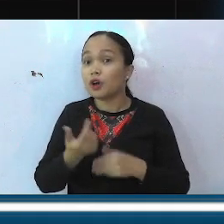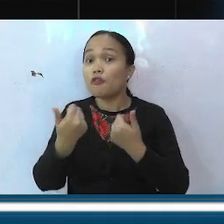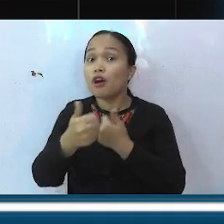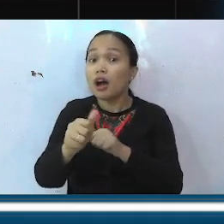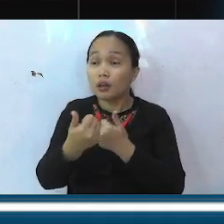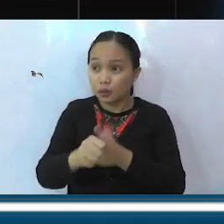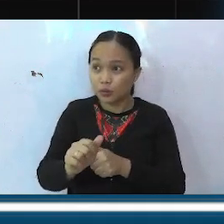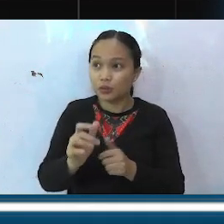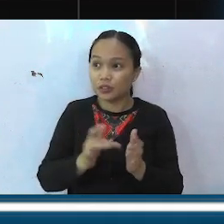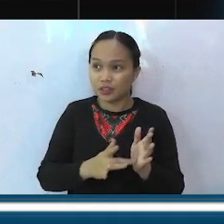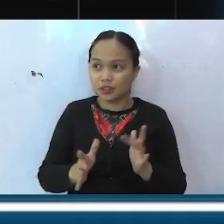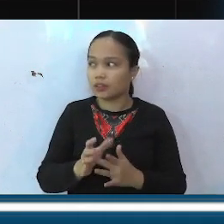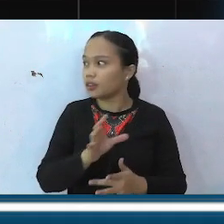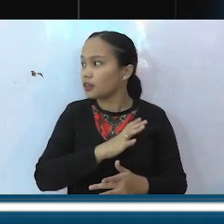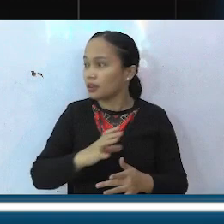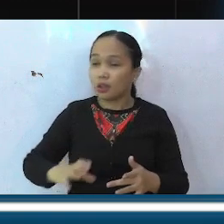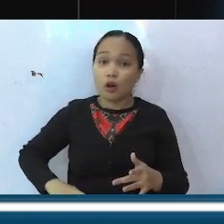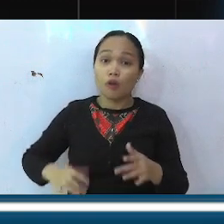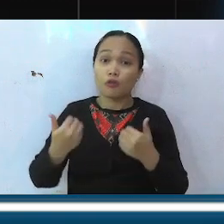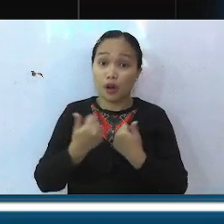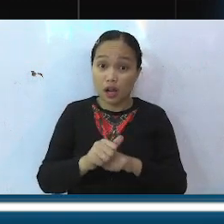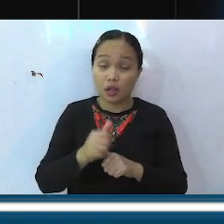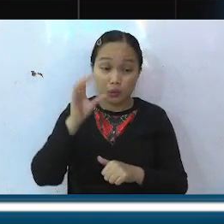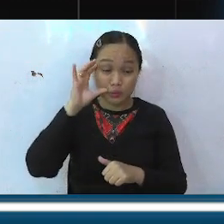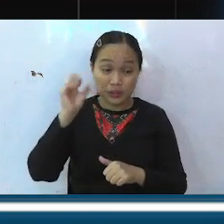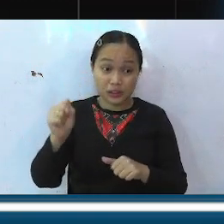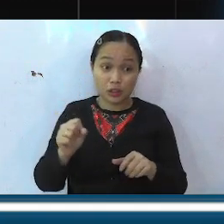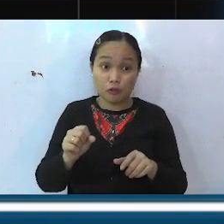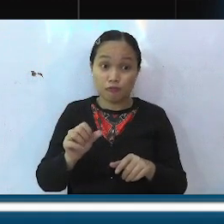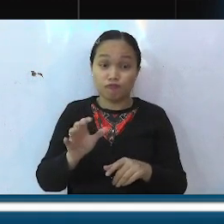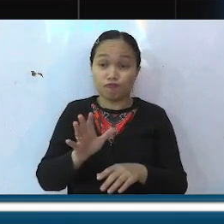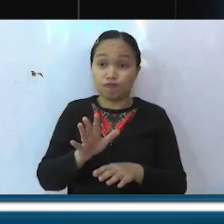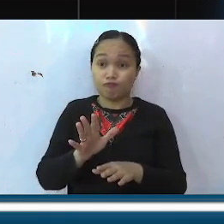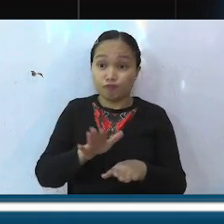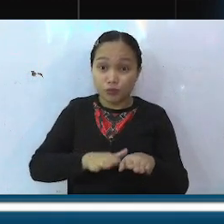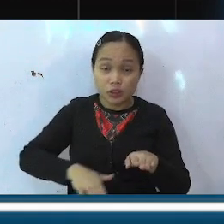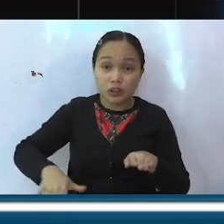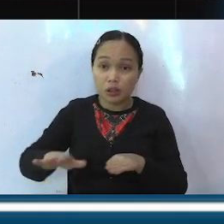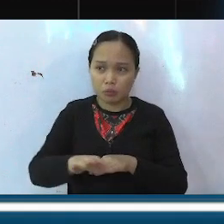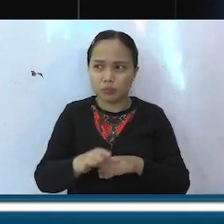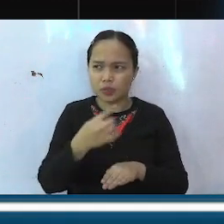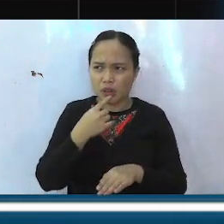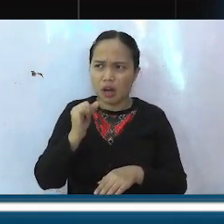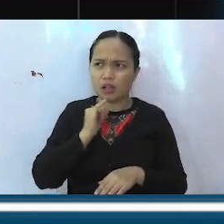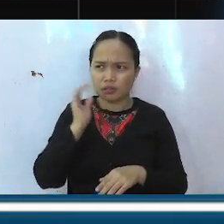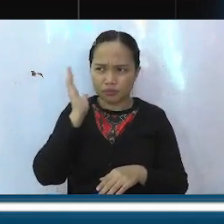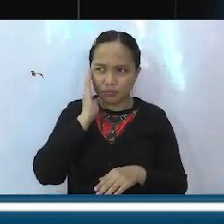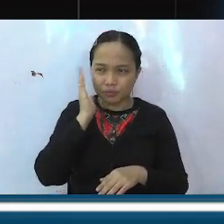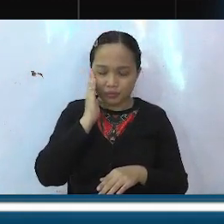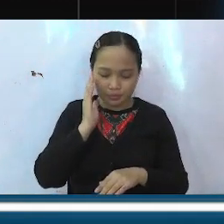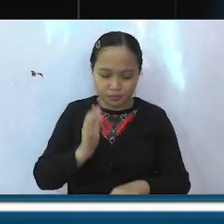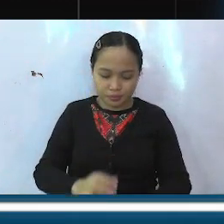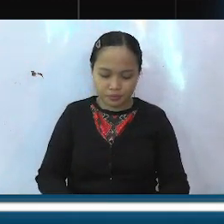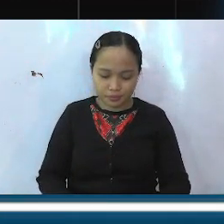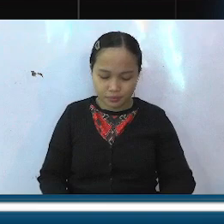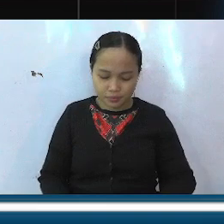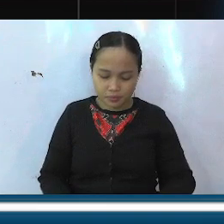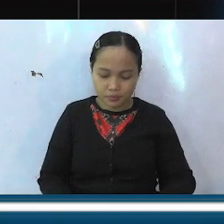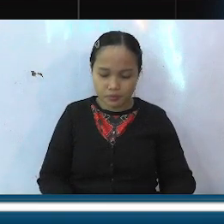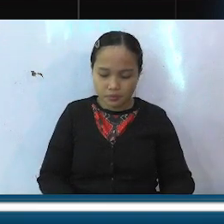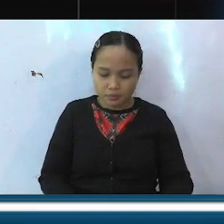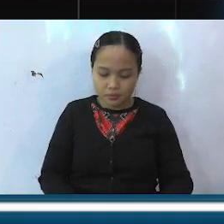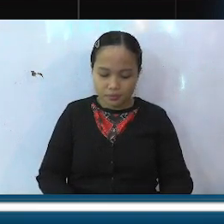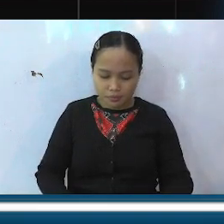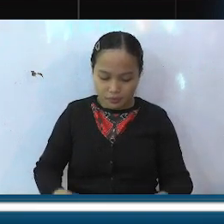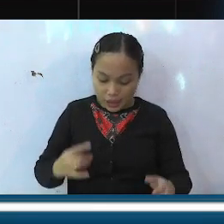Jesus Christ, right? Follow his footsteps. Now listen, and I know we got to be done. Jesus Christ